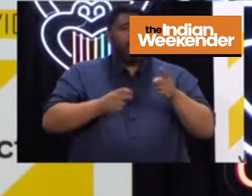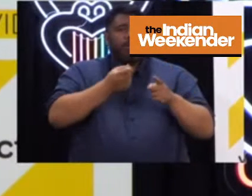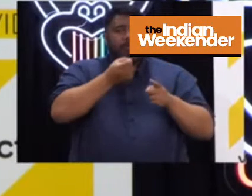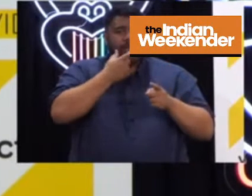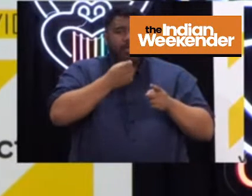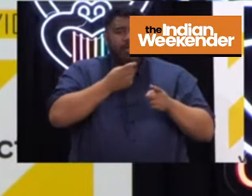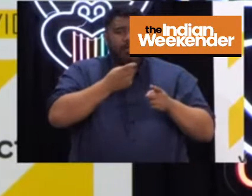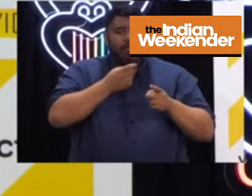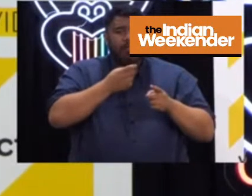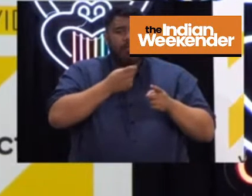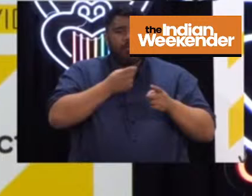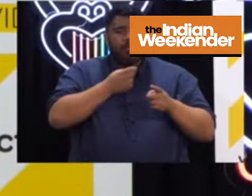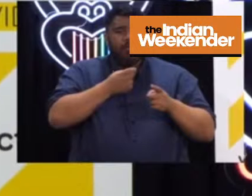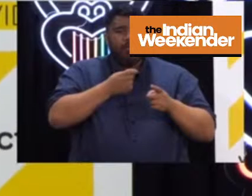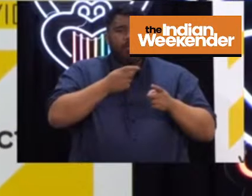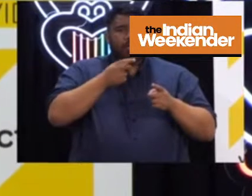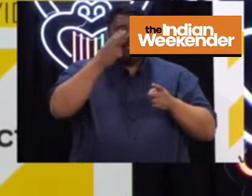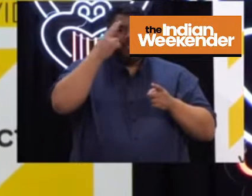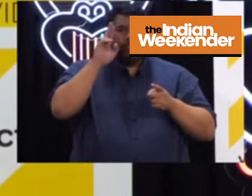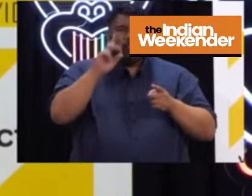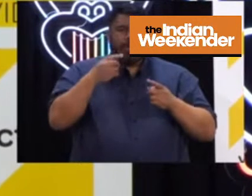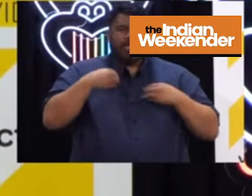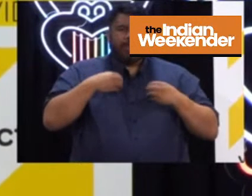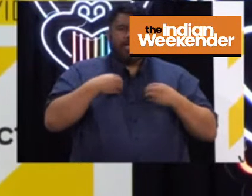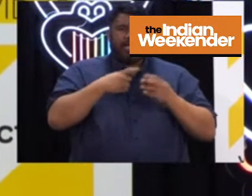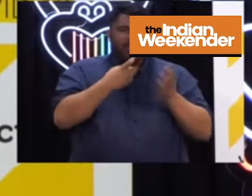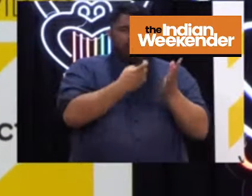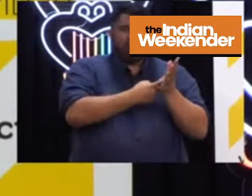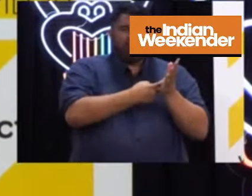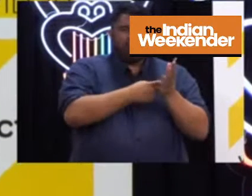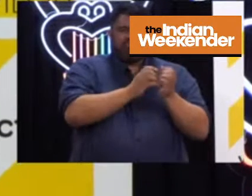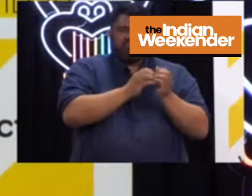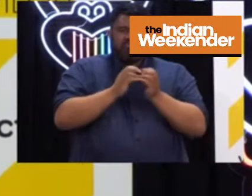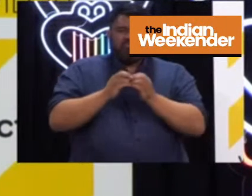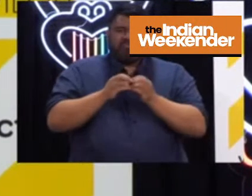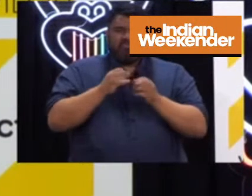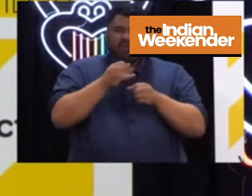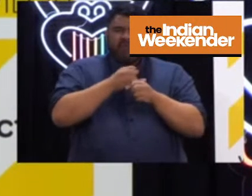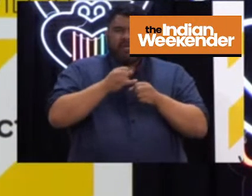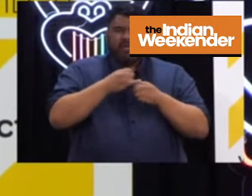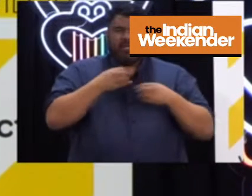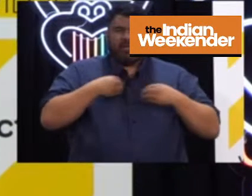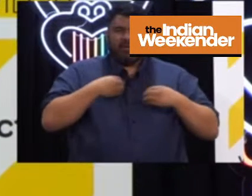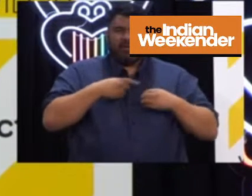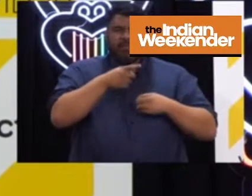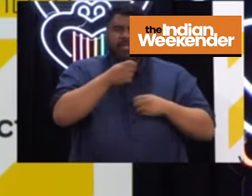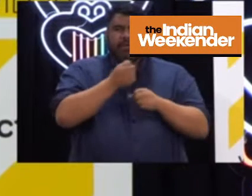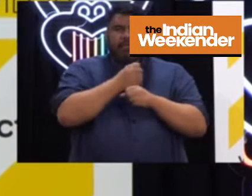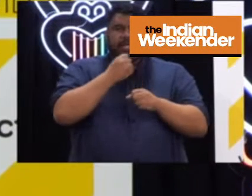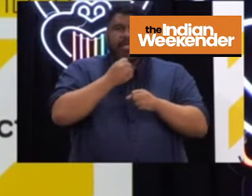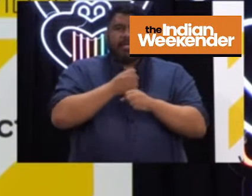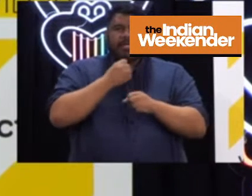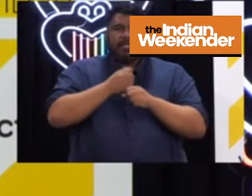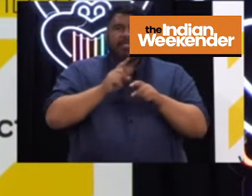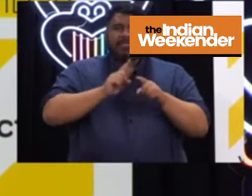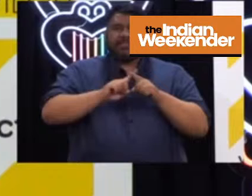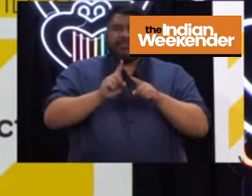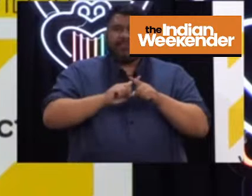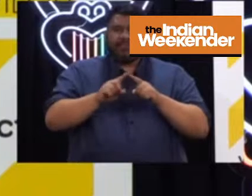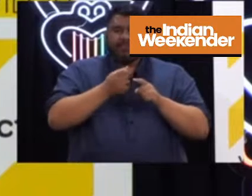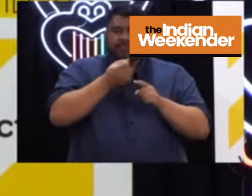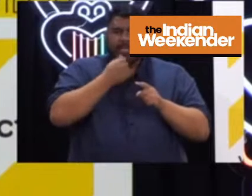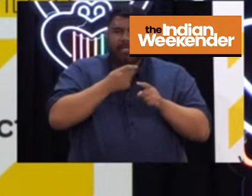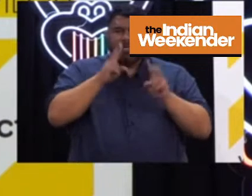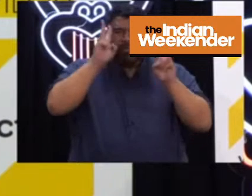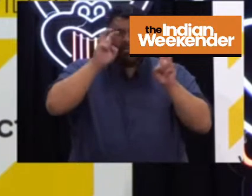by Regeneron Pharmaceuticals, which make free monoclonal antibodies. Is that something that's on